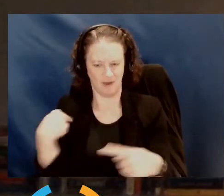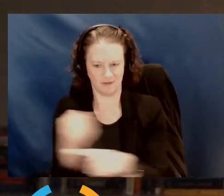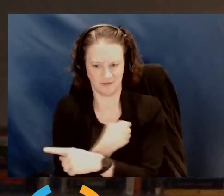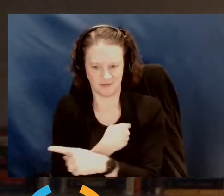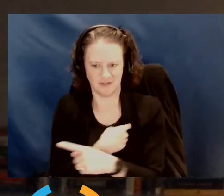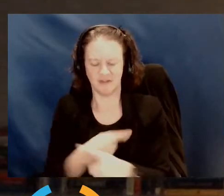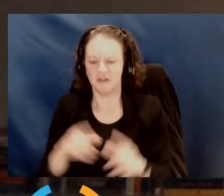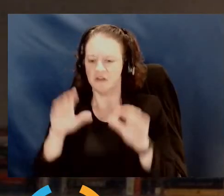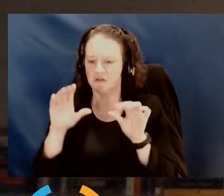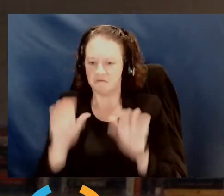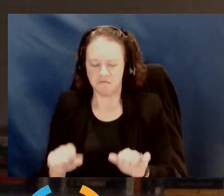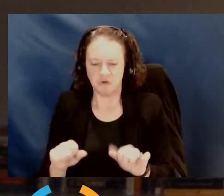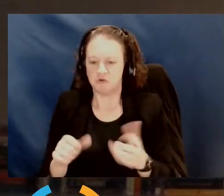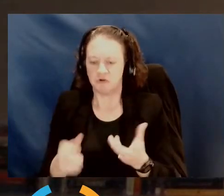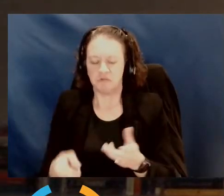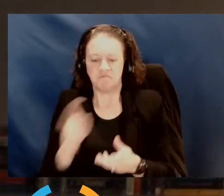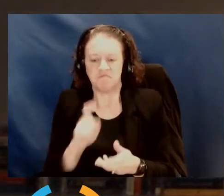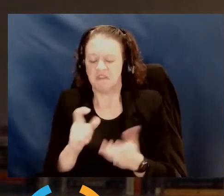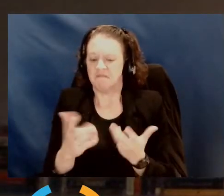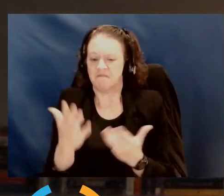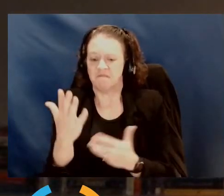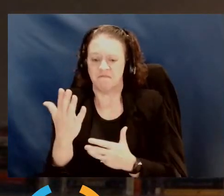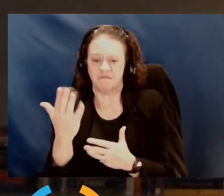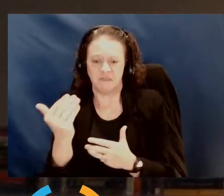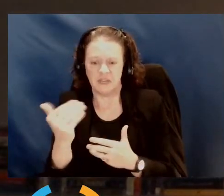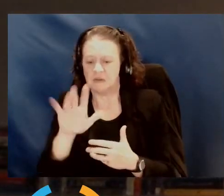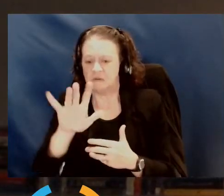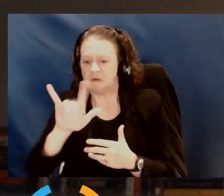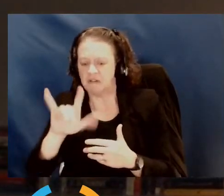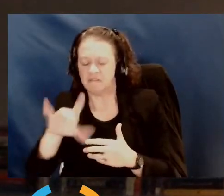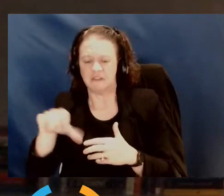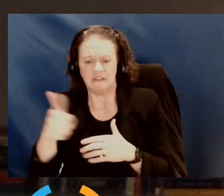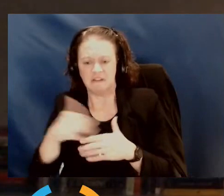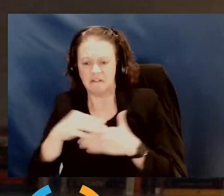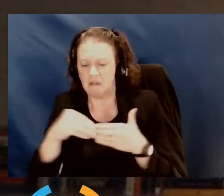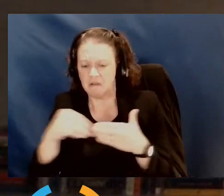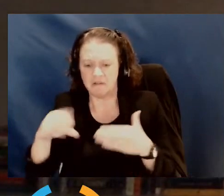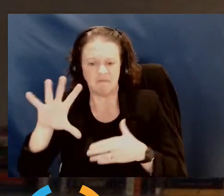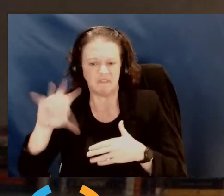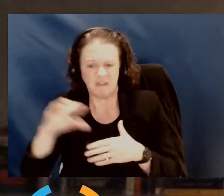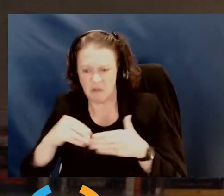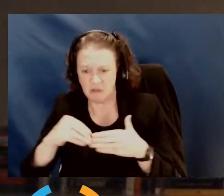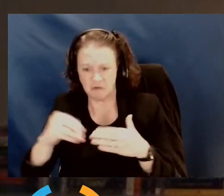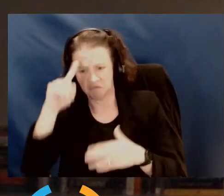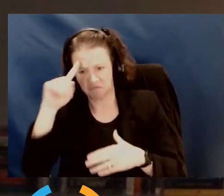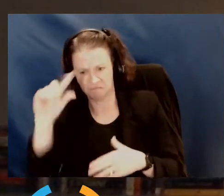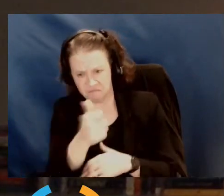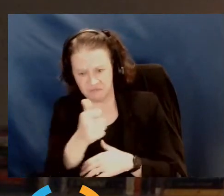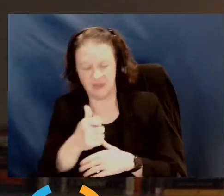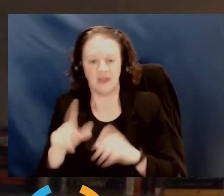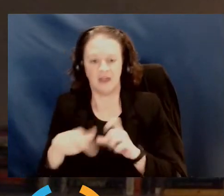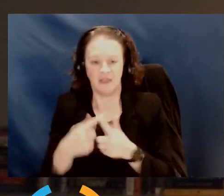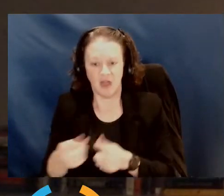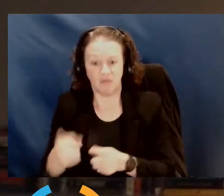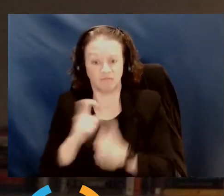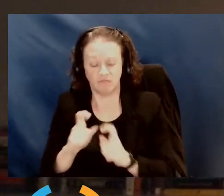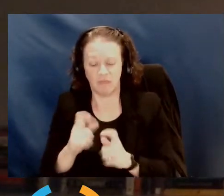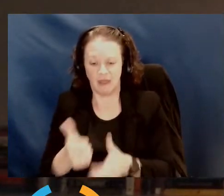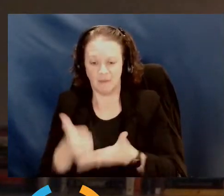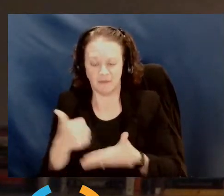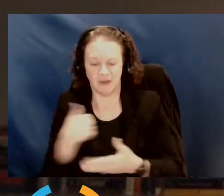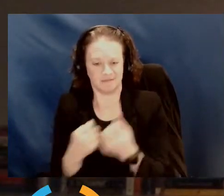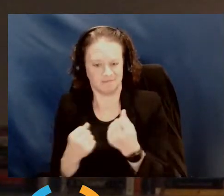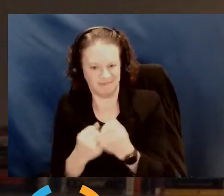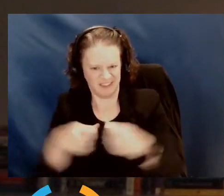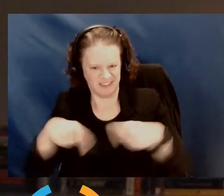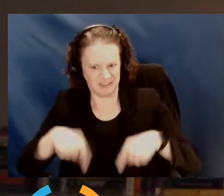or $10 to help us continue to provide thought-provoking debates and conversation. You can donate